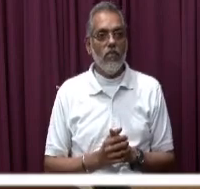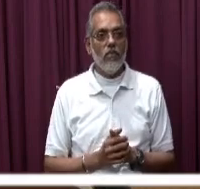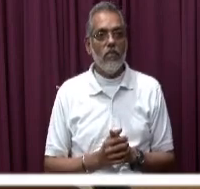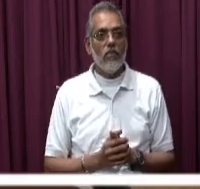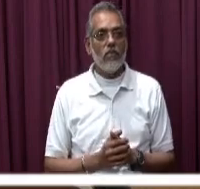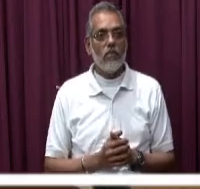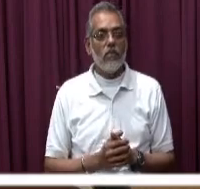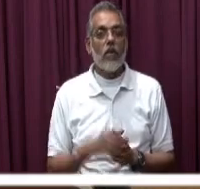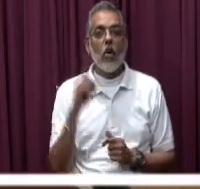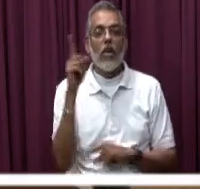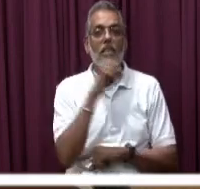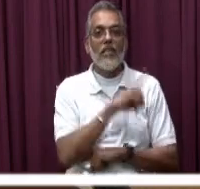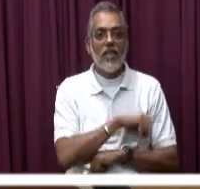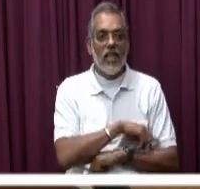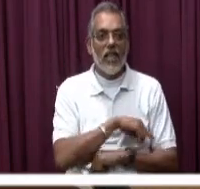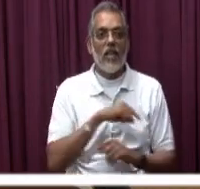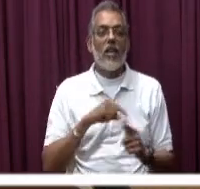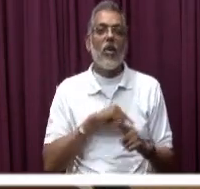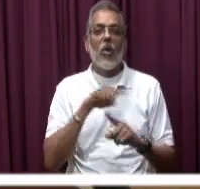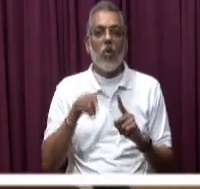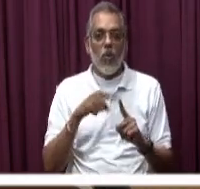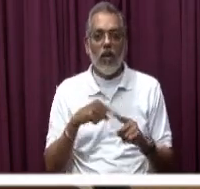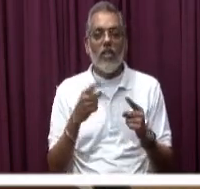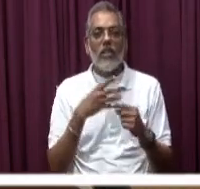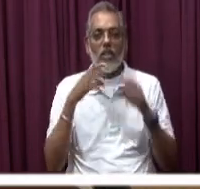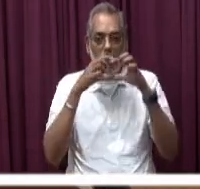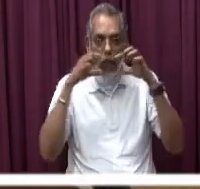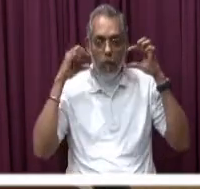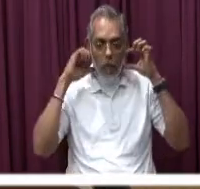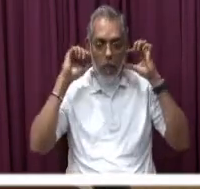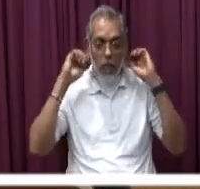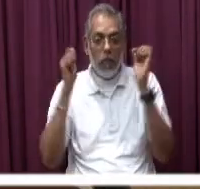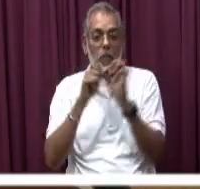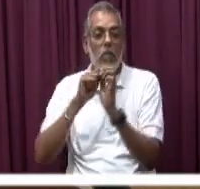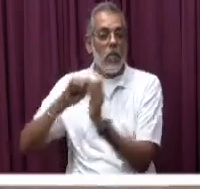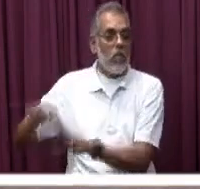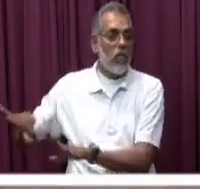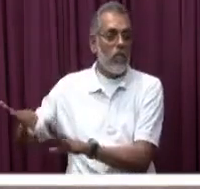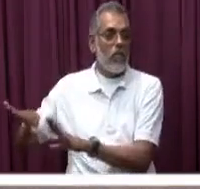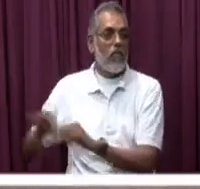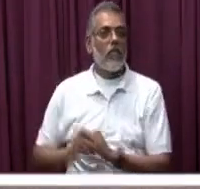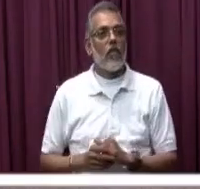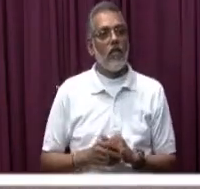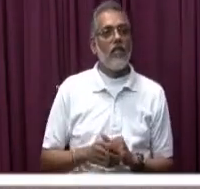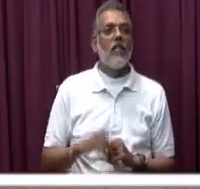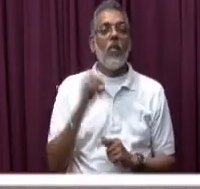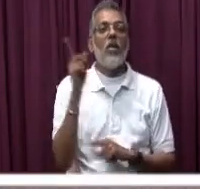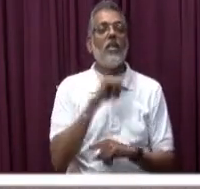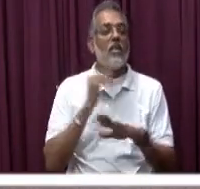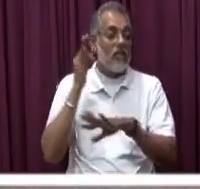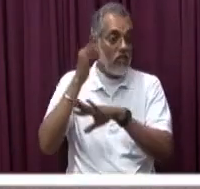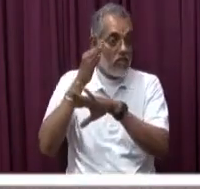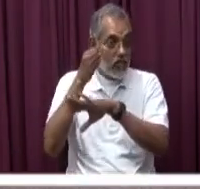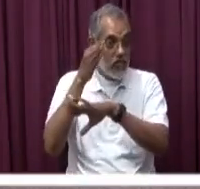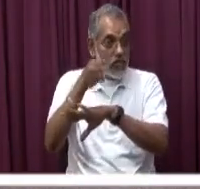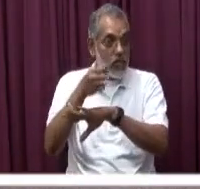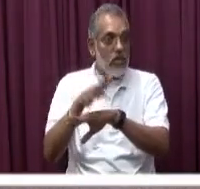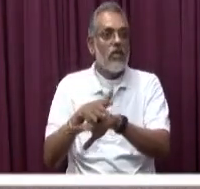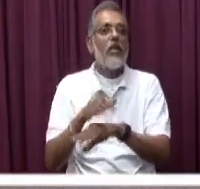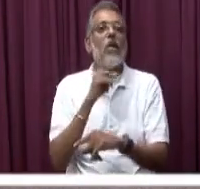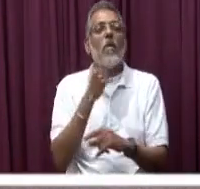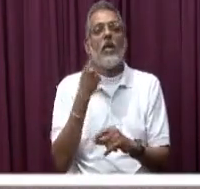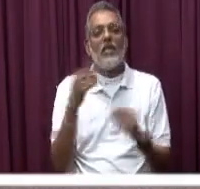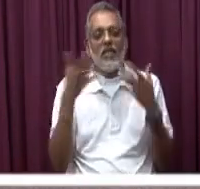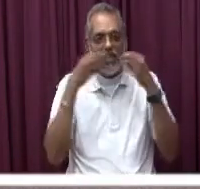A day will come when you will uncover that mask from your face and be in public. That day will come. Everything covered, one day it will